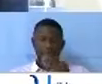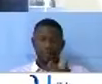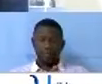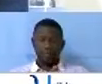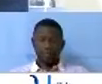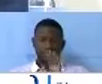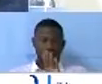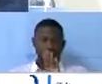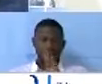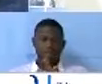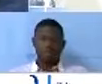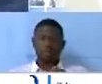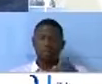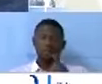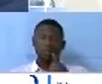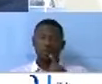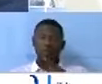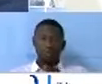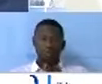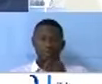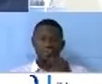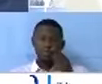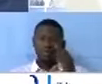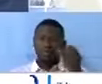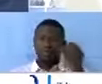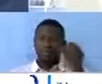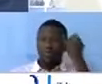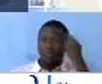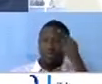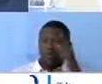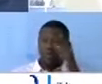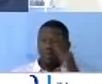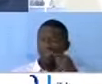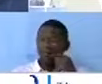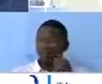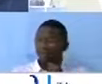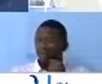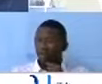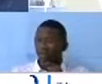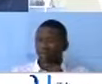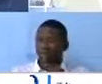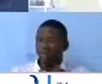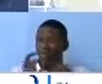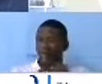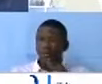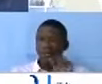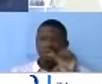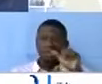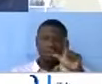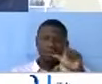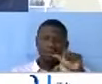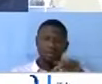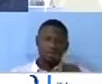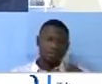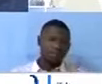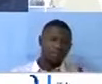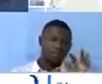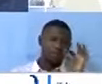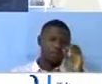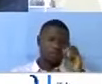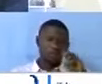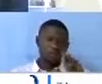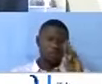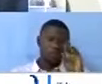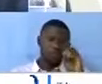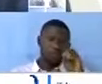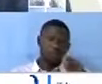let me finish. Yes. Not only were you smart and savvy enough to make those deductions about Lang Tombong, you were smart and savvy